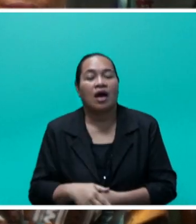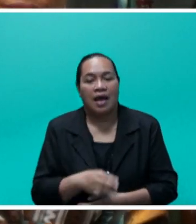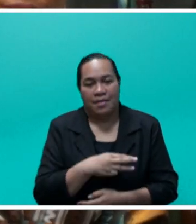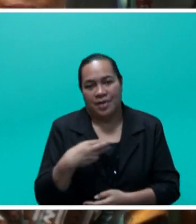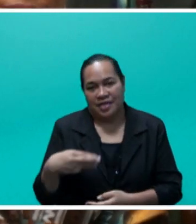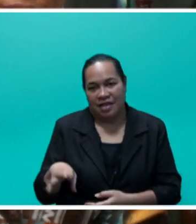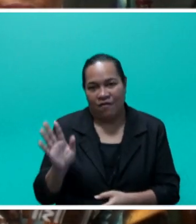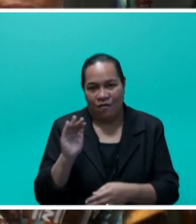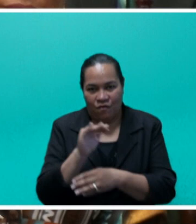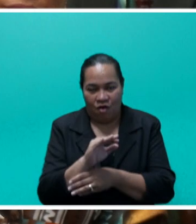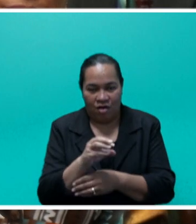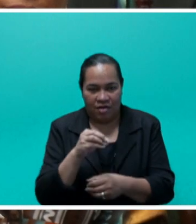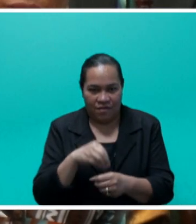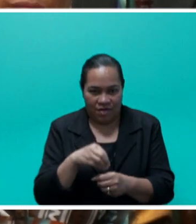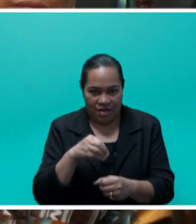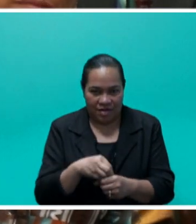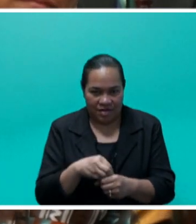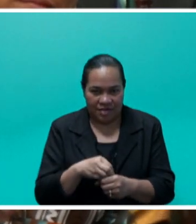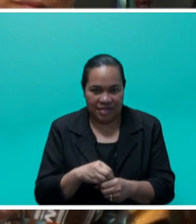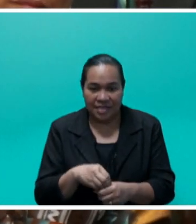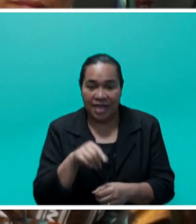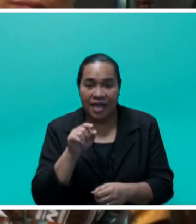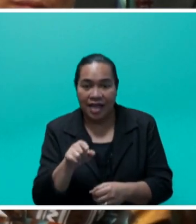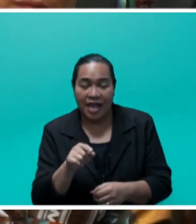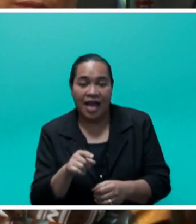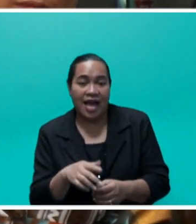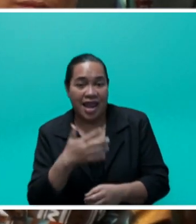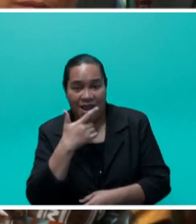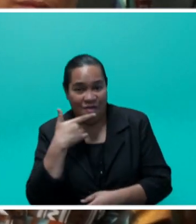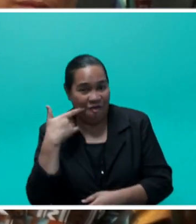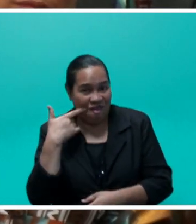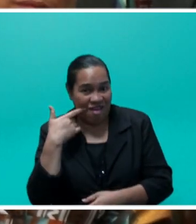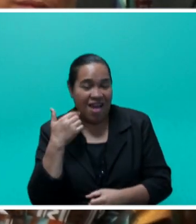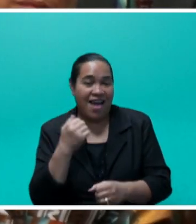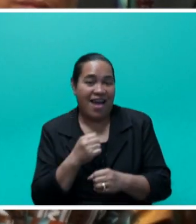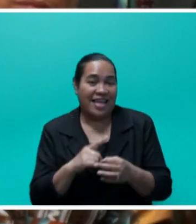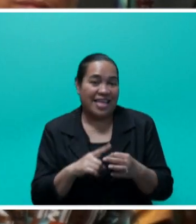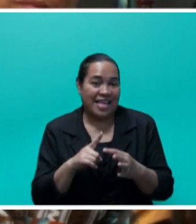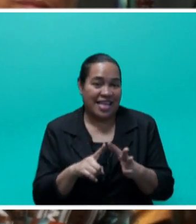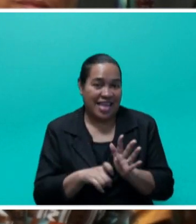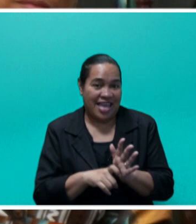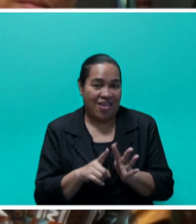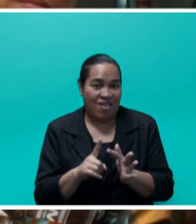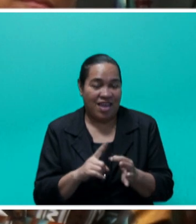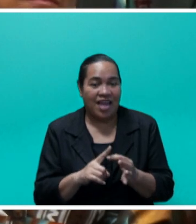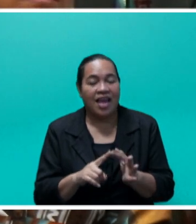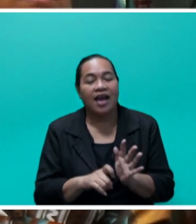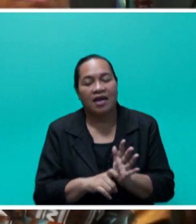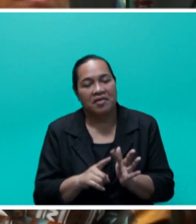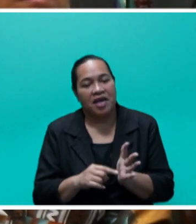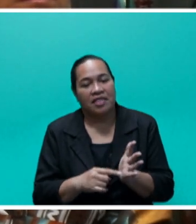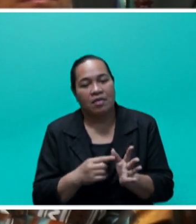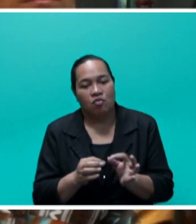Affairs, Honourable Lenora Geregere-Tambu at the United Nations, and that report, Mr. Speaker, was